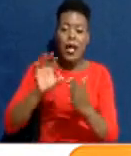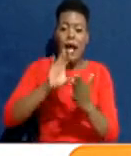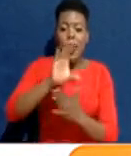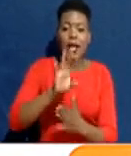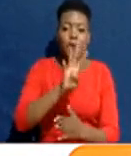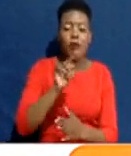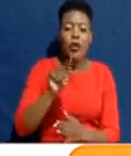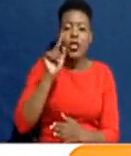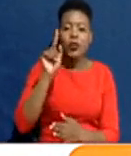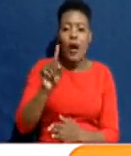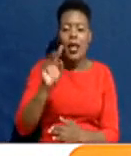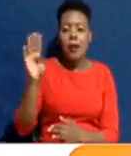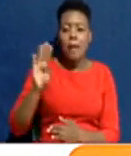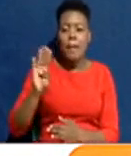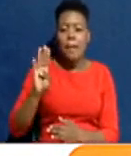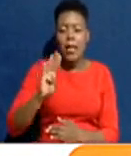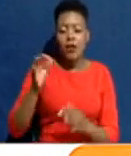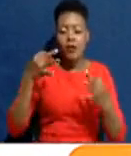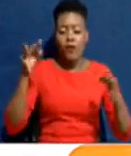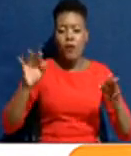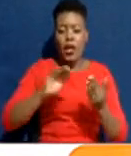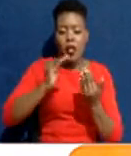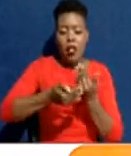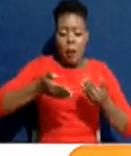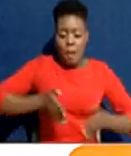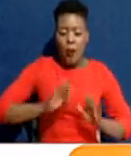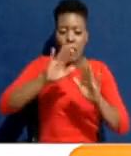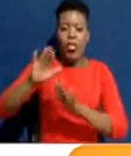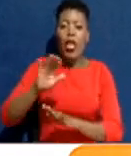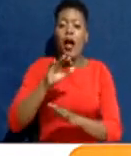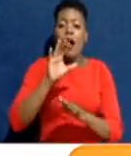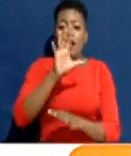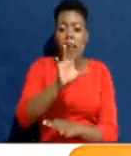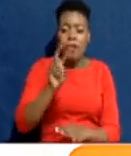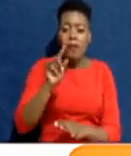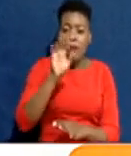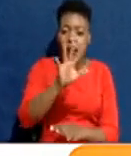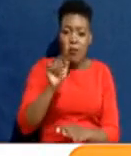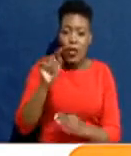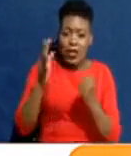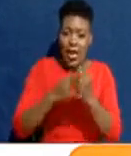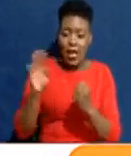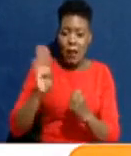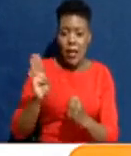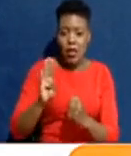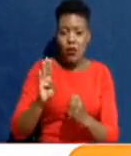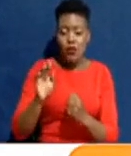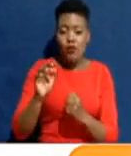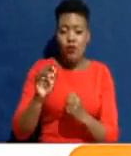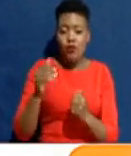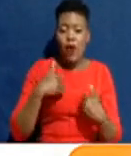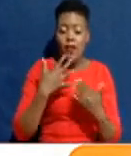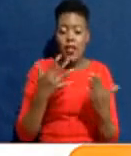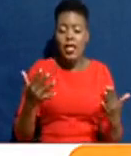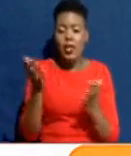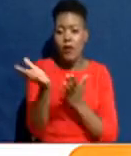4.1 billion for free maternity health care, Kenya shillings 5.9 billion for the managed equipment services,